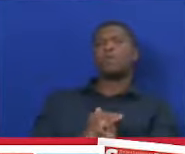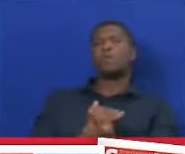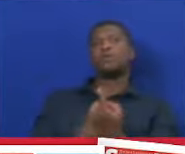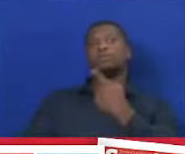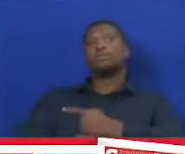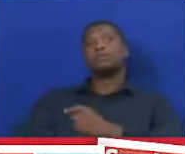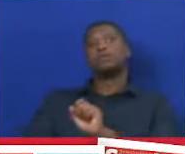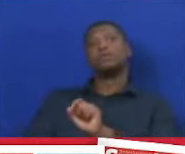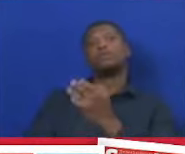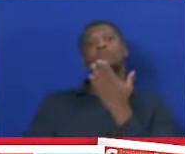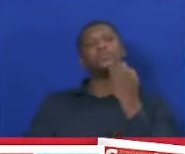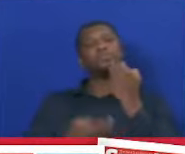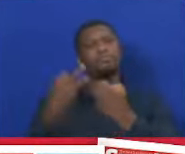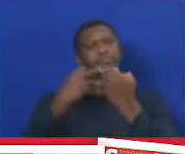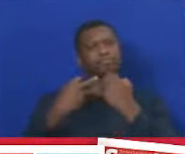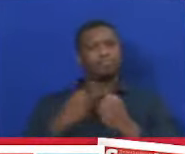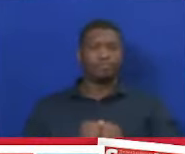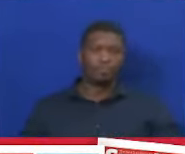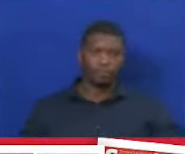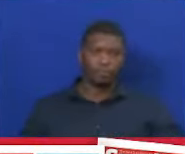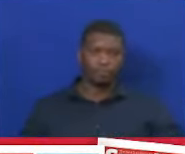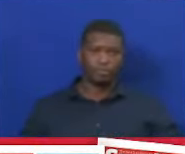Thank you, Commissioners.